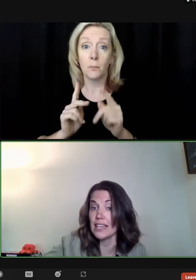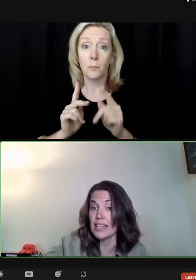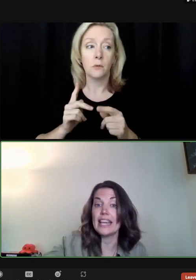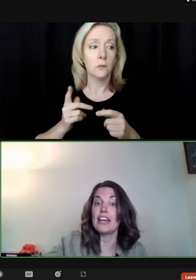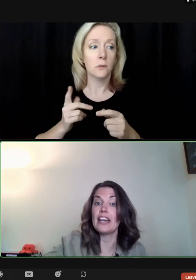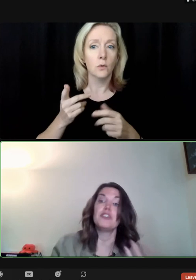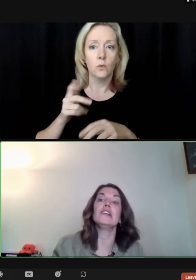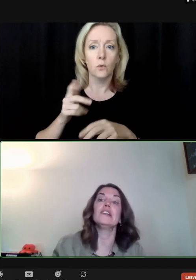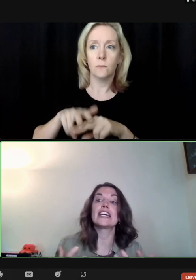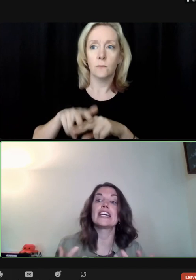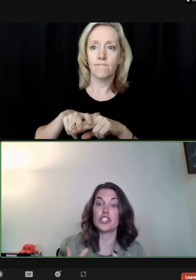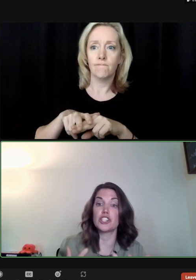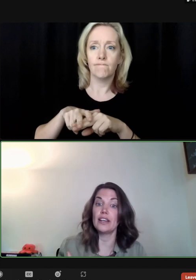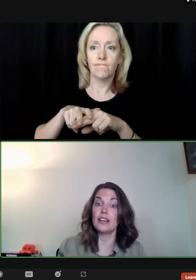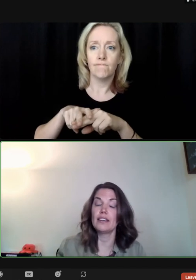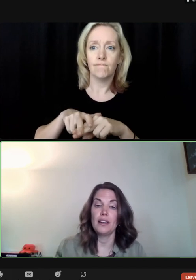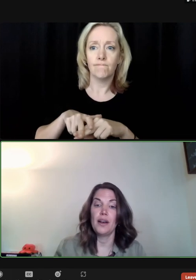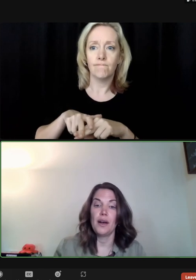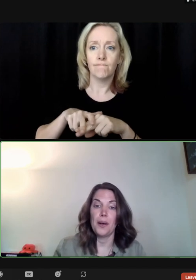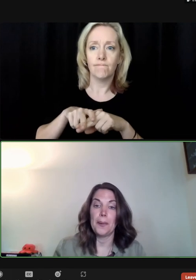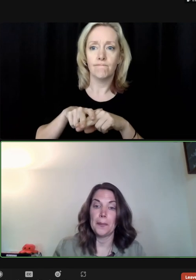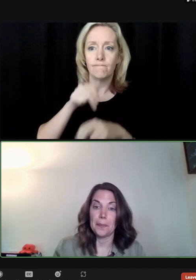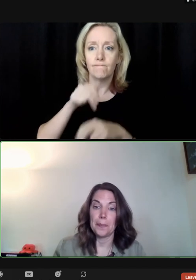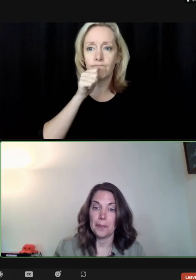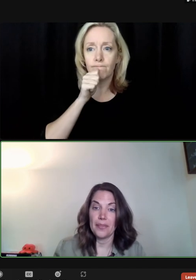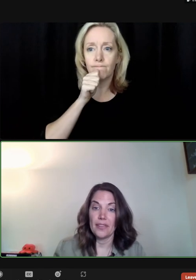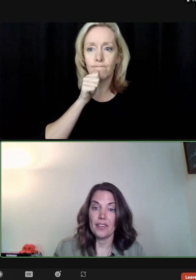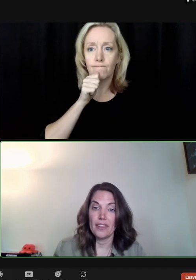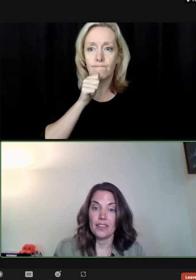to respond can feel like an eternity.